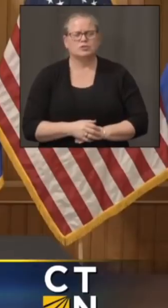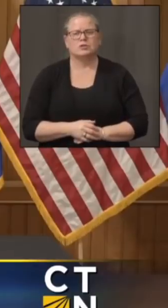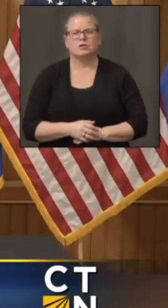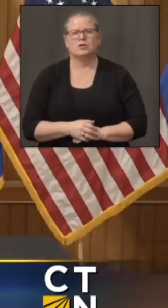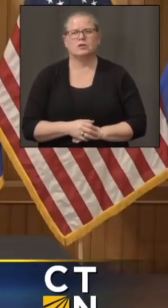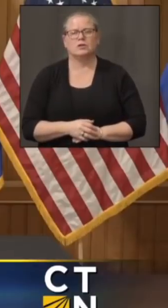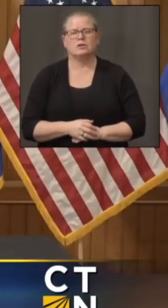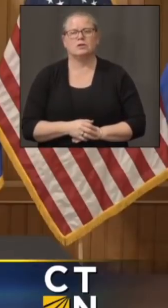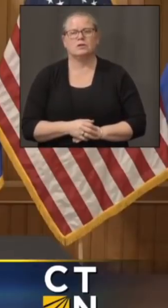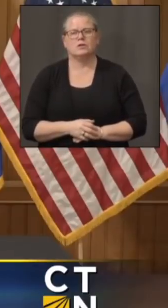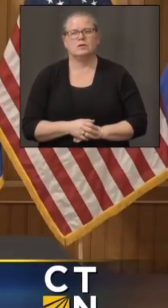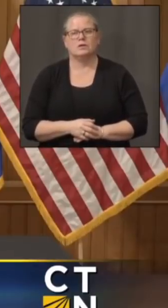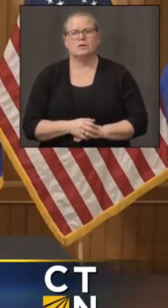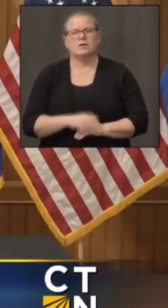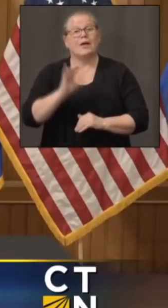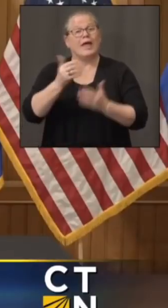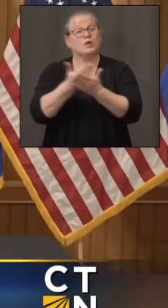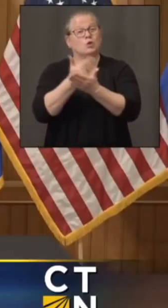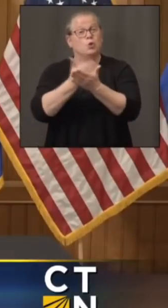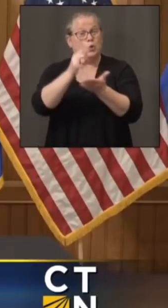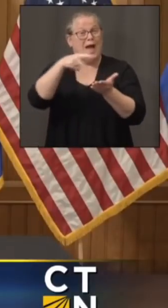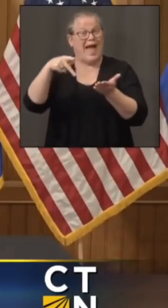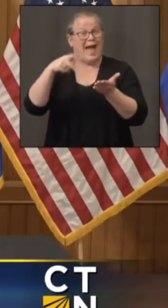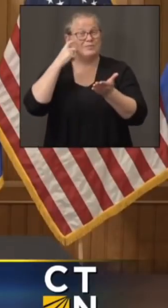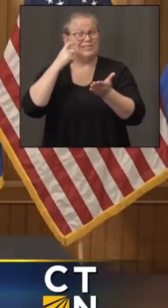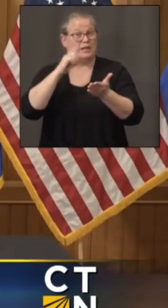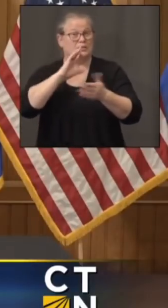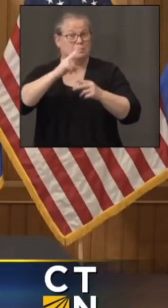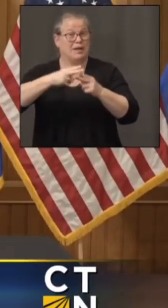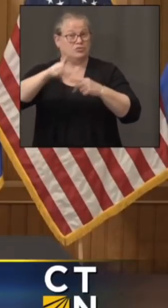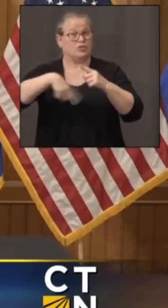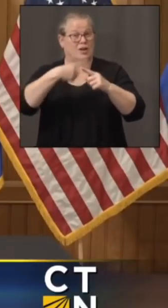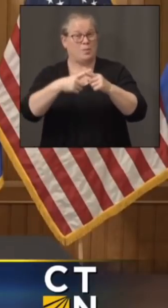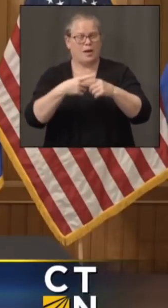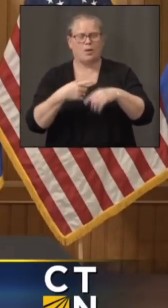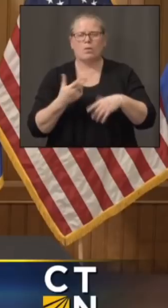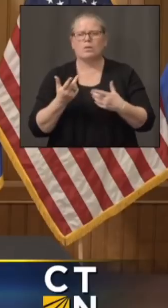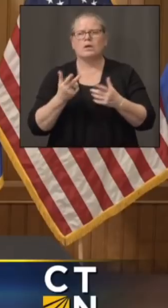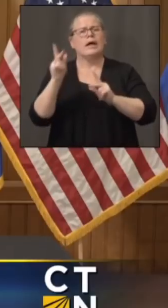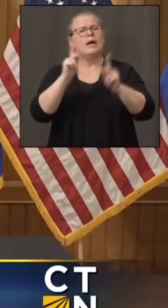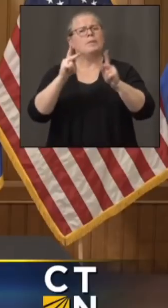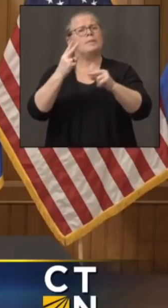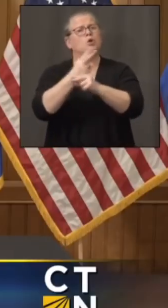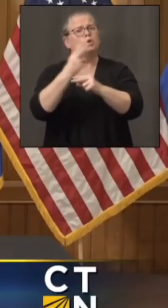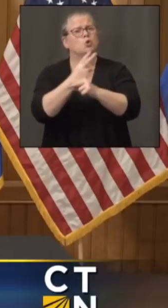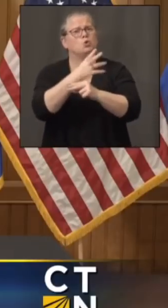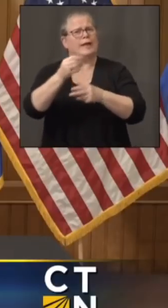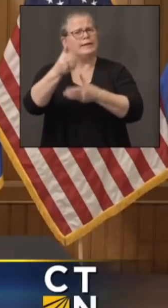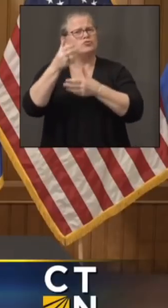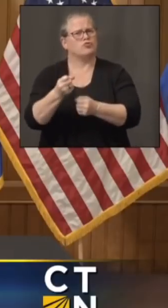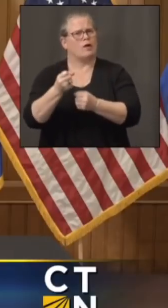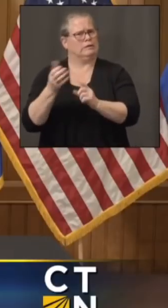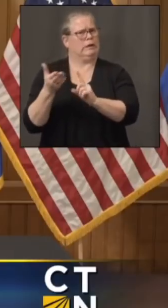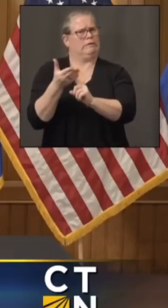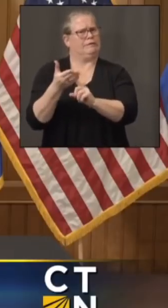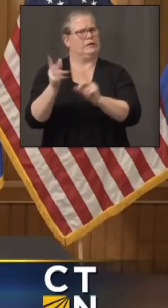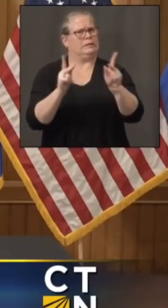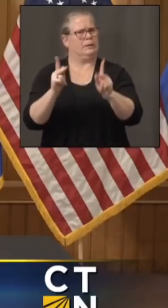this contact tracing app, how do you convince people to use it and trust it? We've heard in other